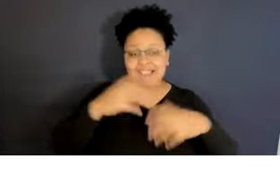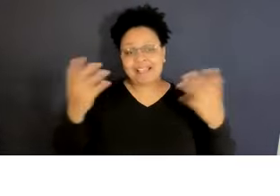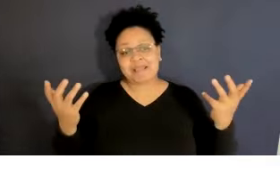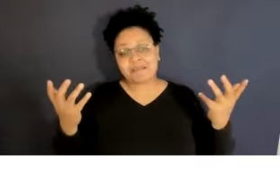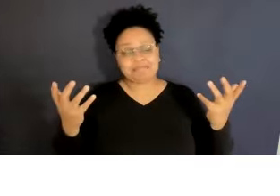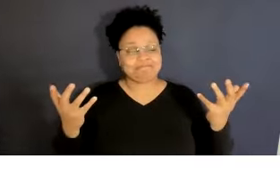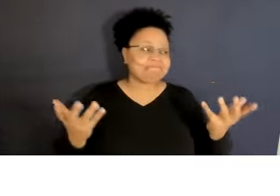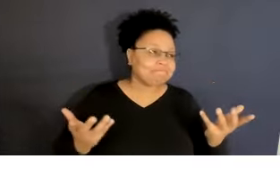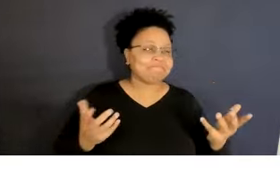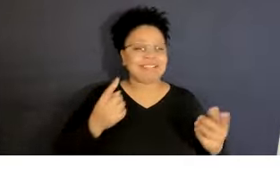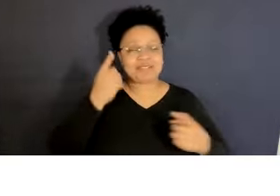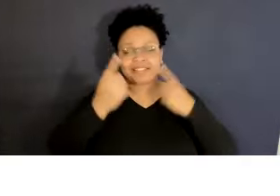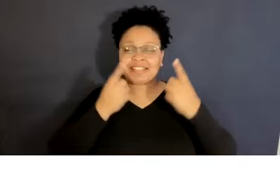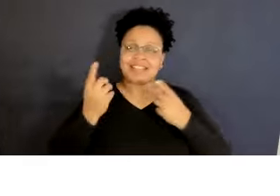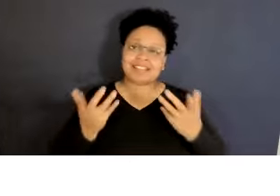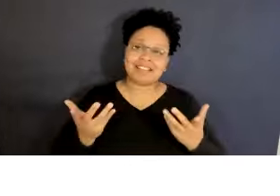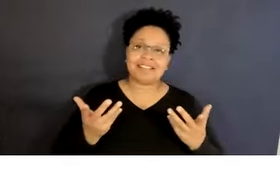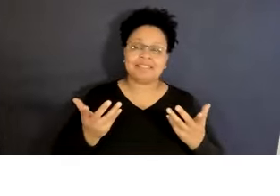definitely